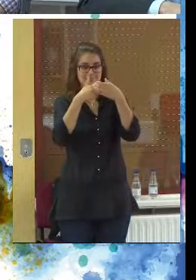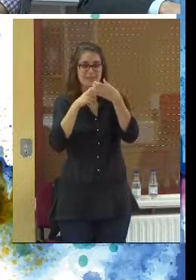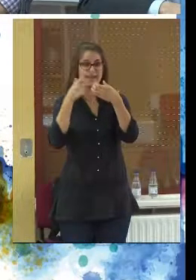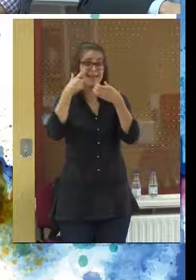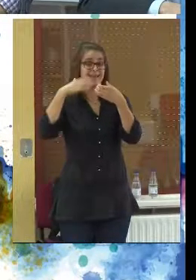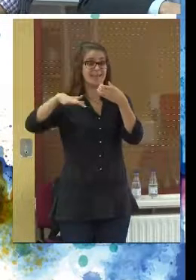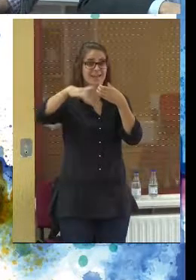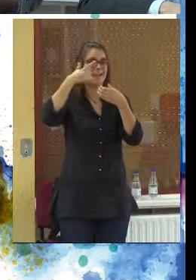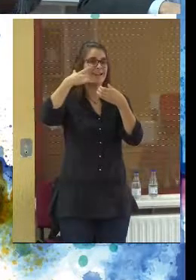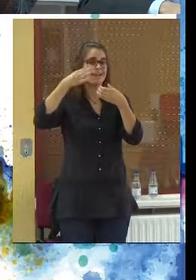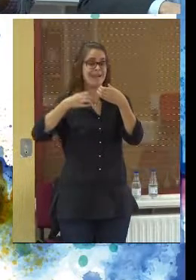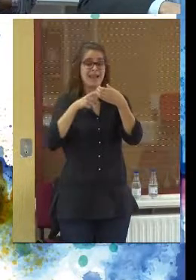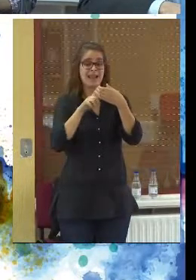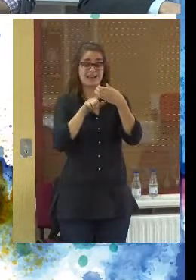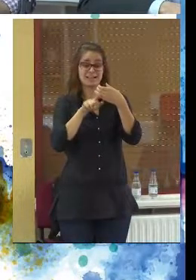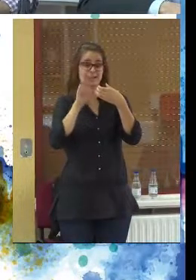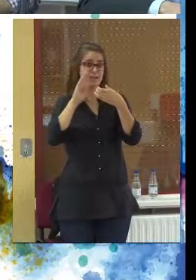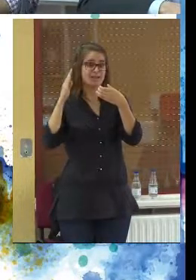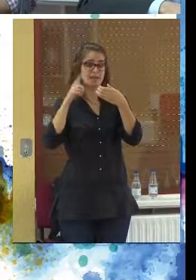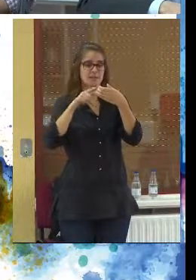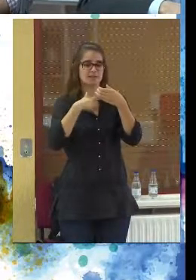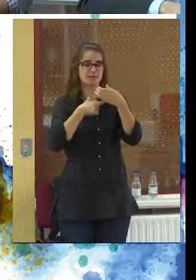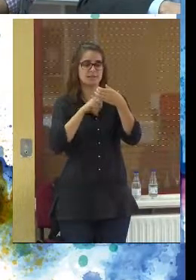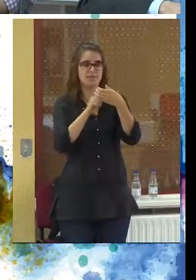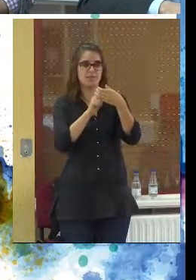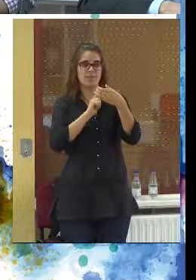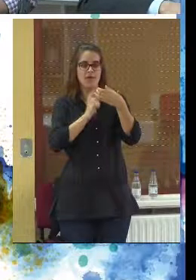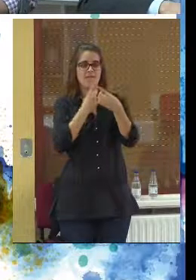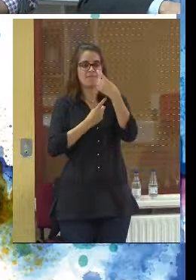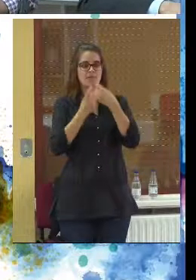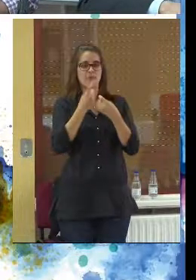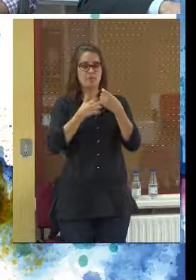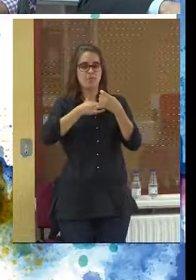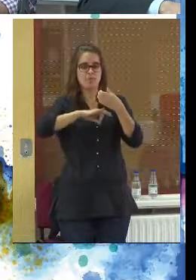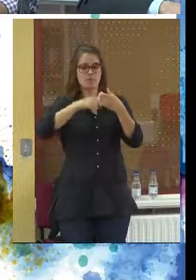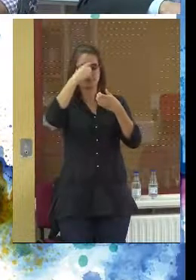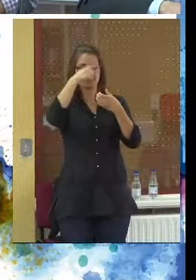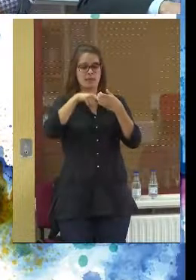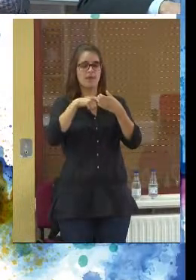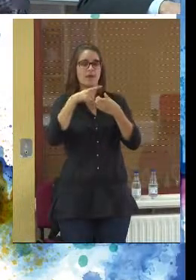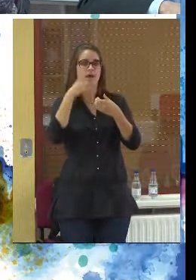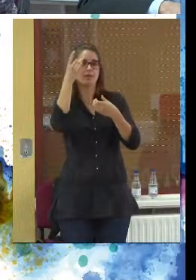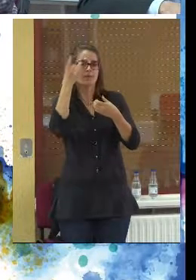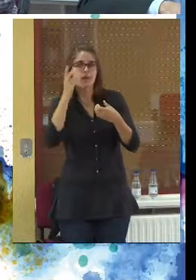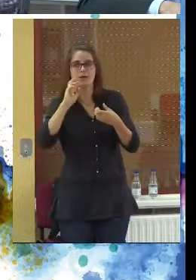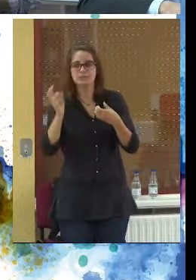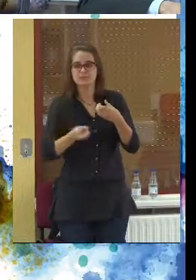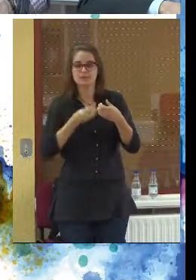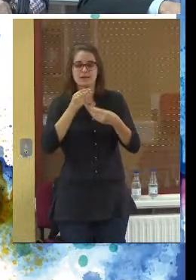this way we can get information and we can know what we would need to know to execute